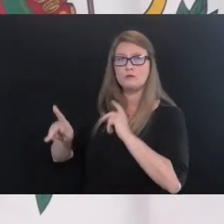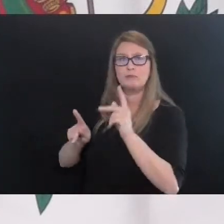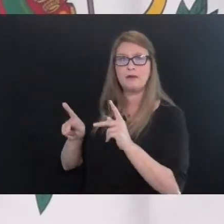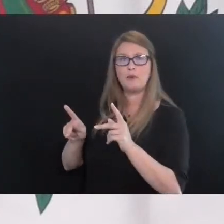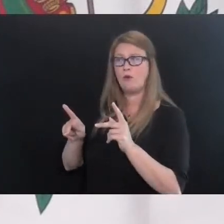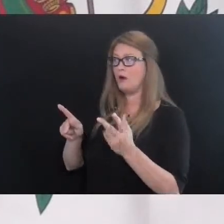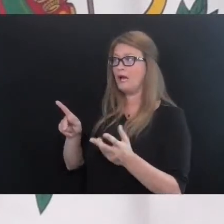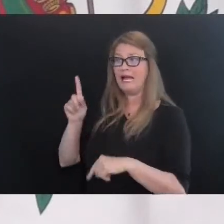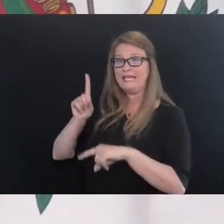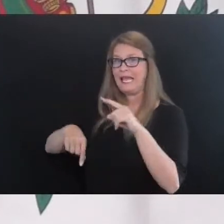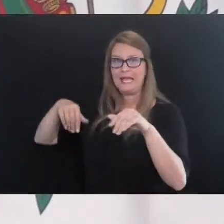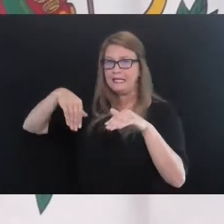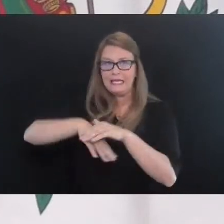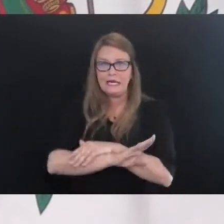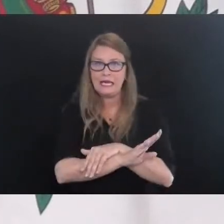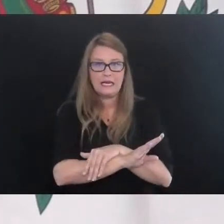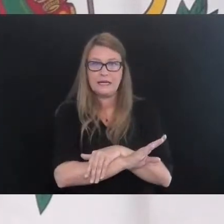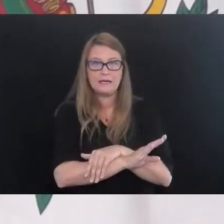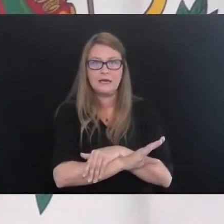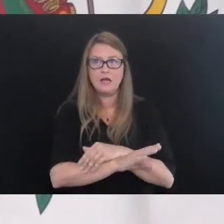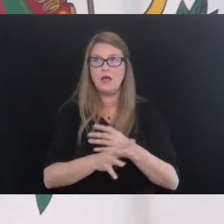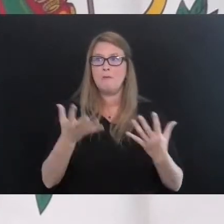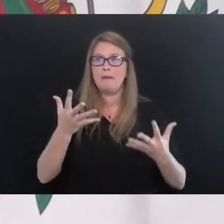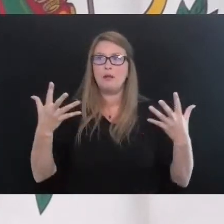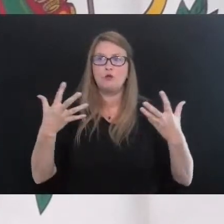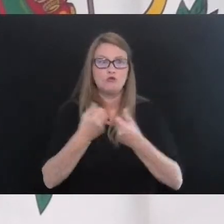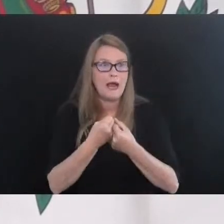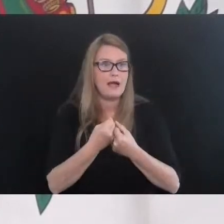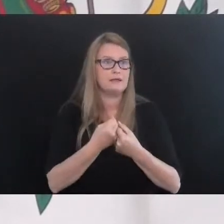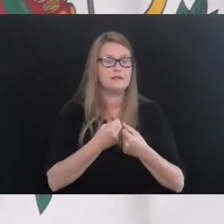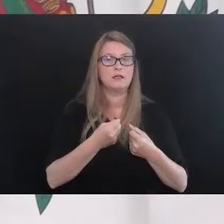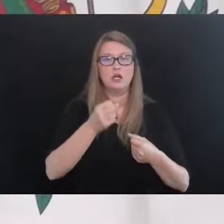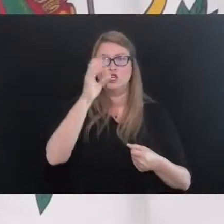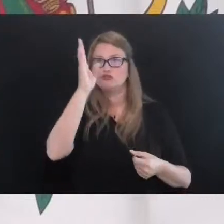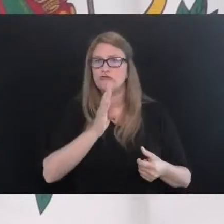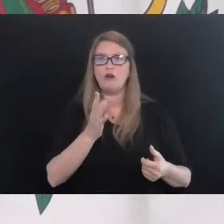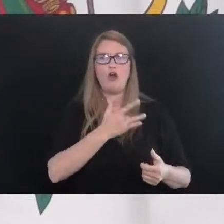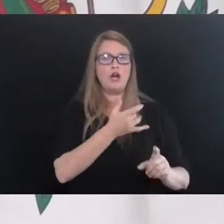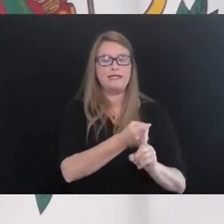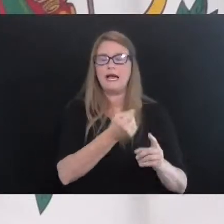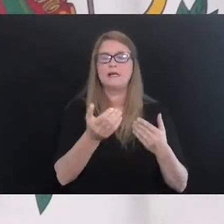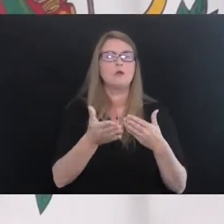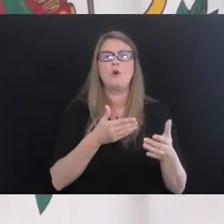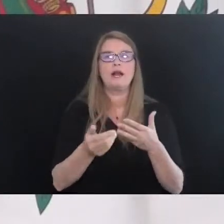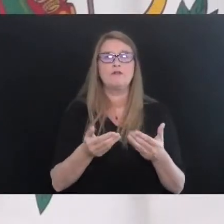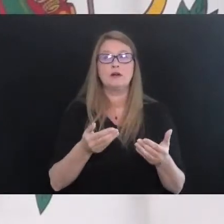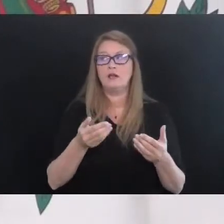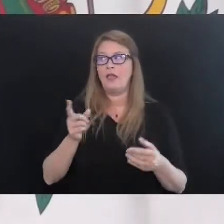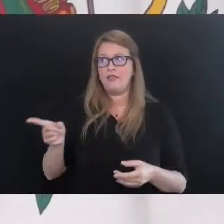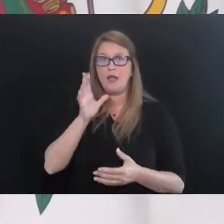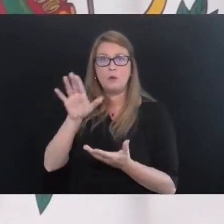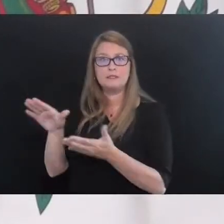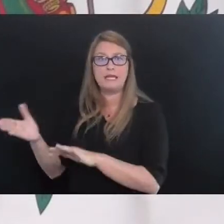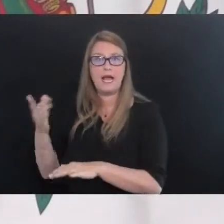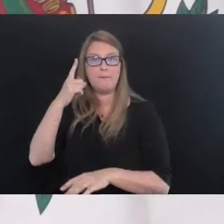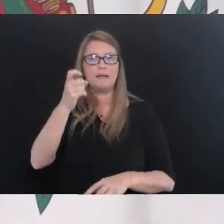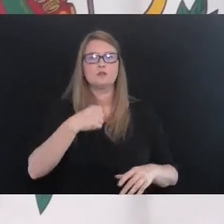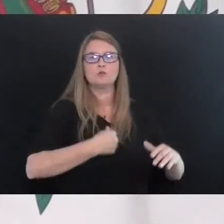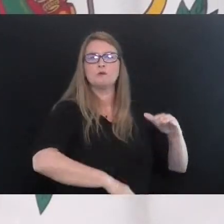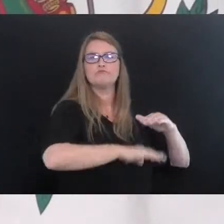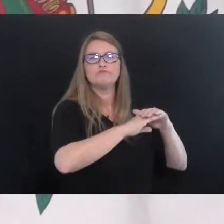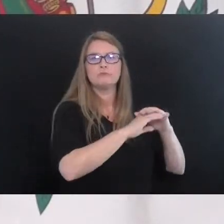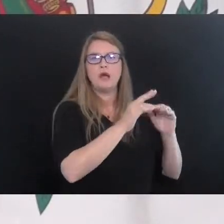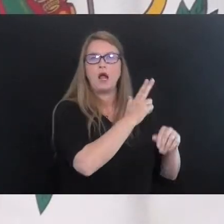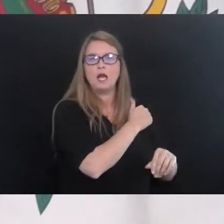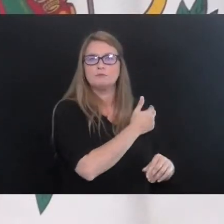hospital because of something that's happened to them, a car wreck, a stroke, a heart attack, whatever, are going to die because we are